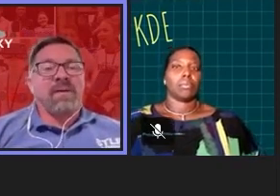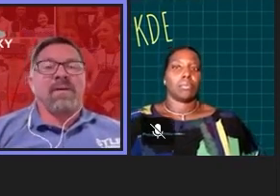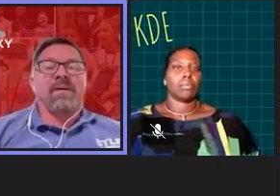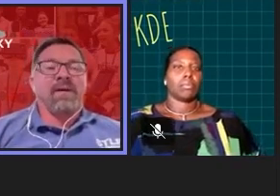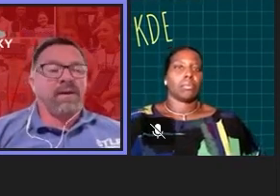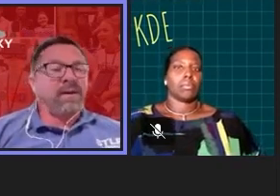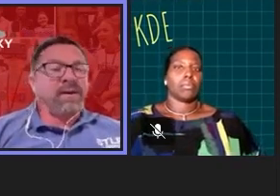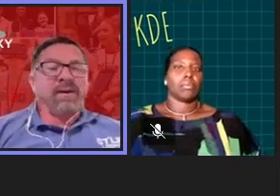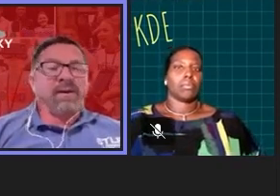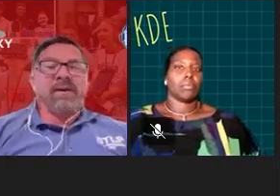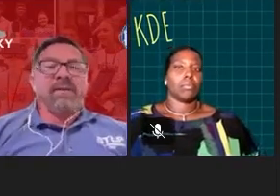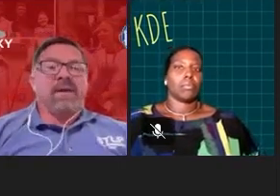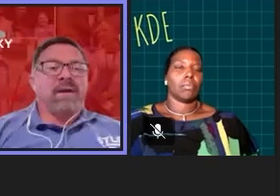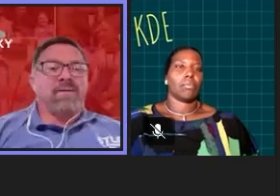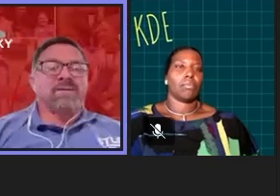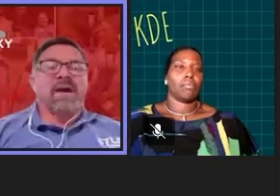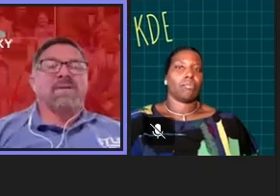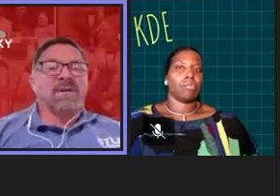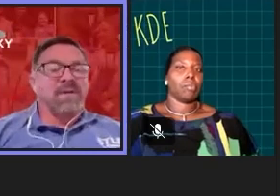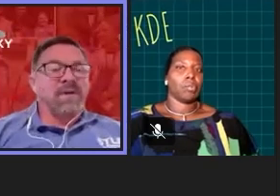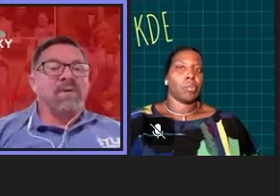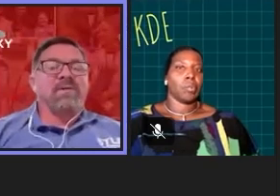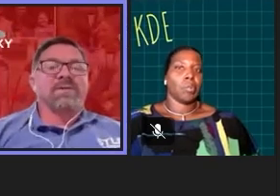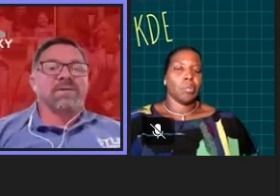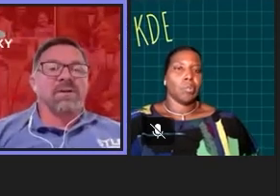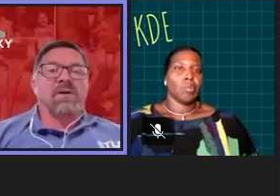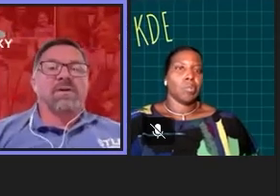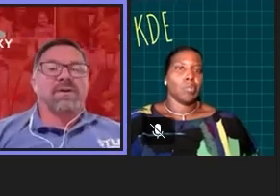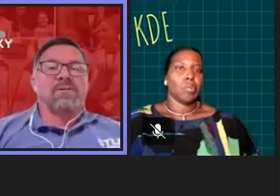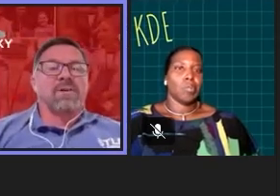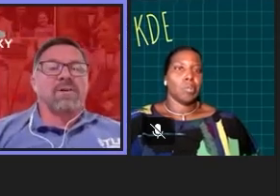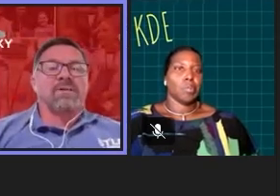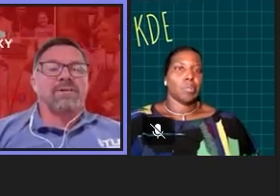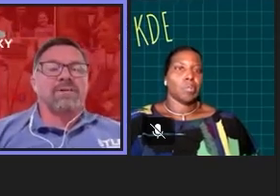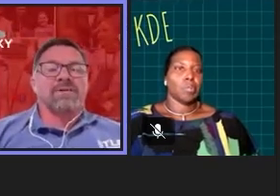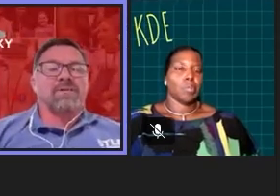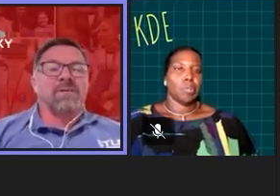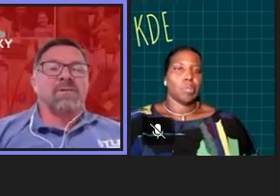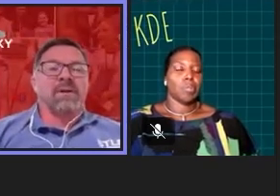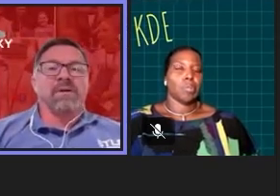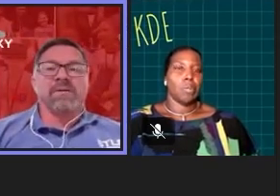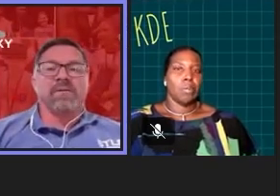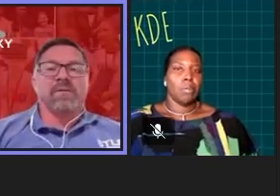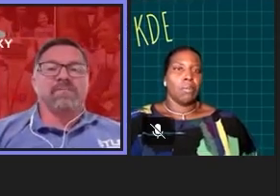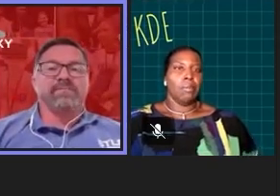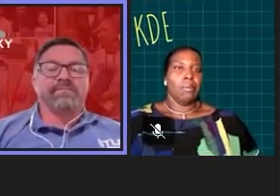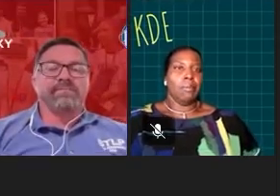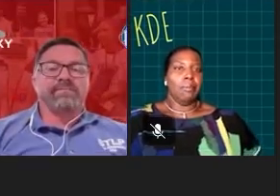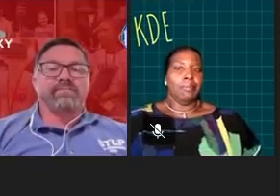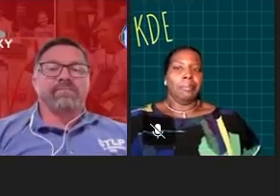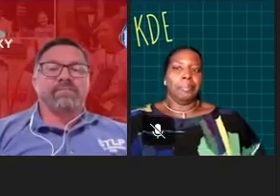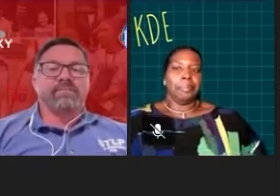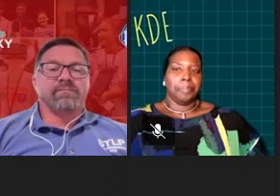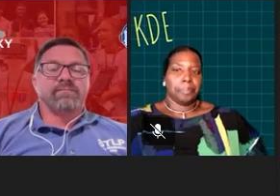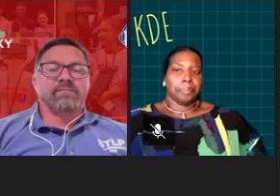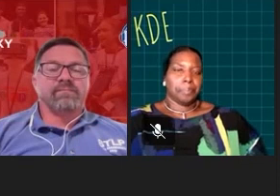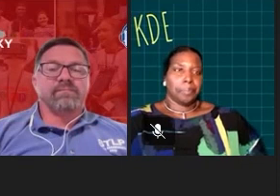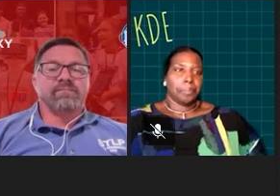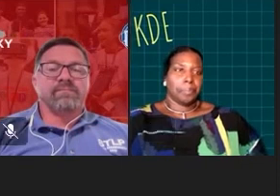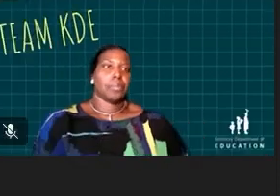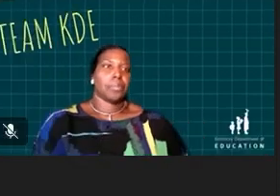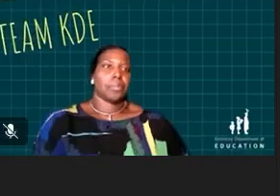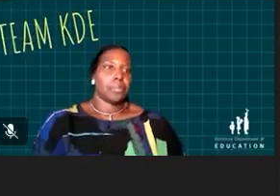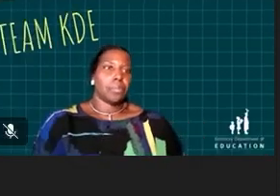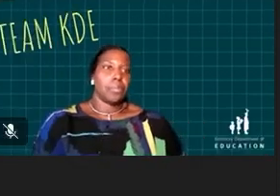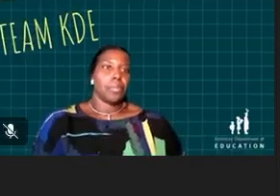and rebid and get them to sign something that references the longer terms, because this is something they're really looking for. That's exactly